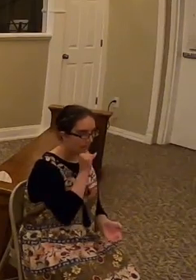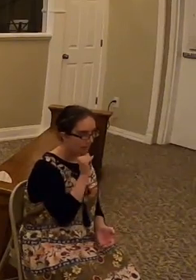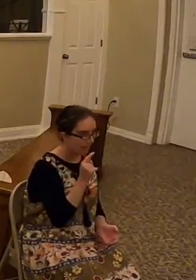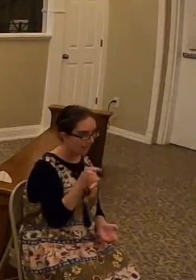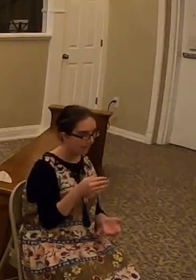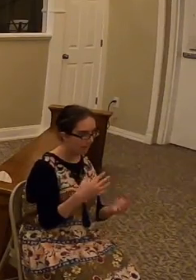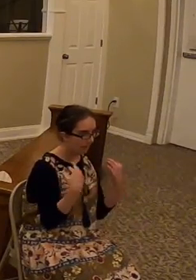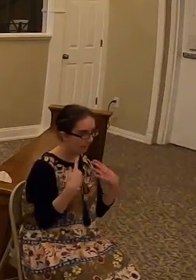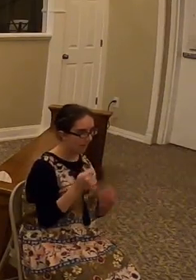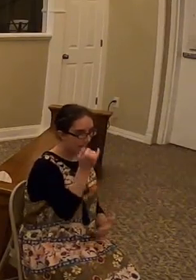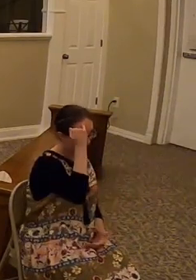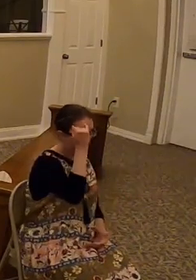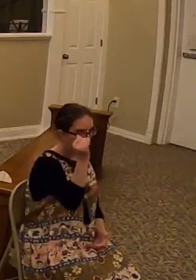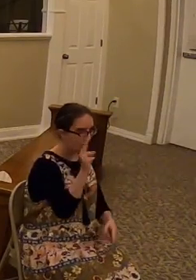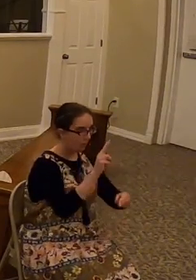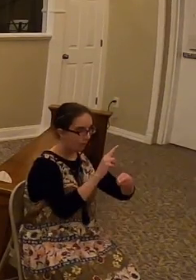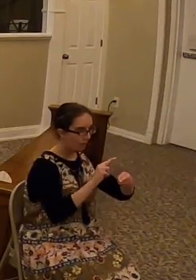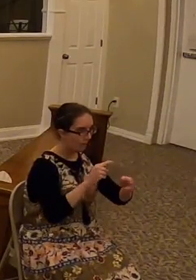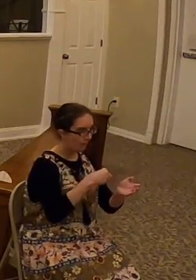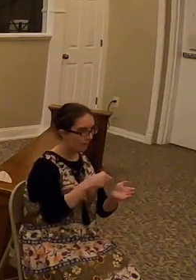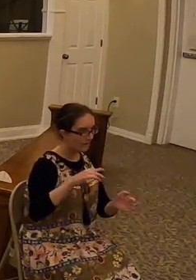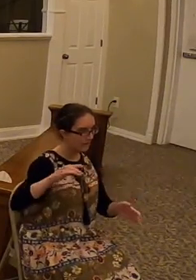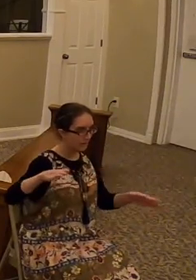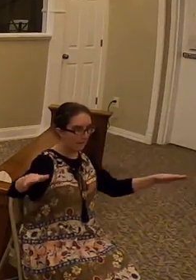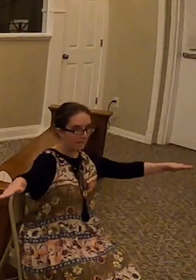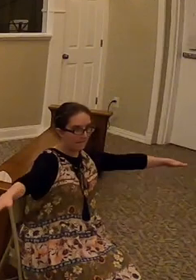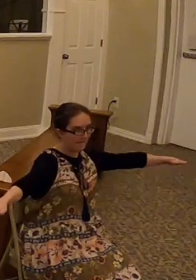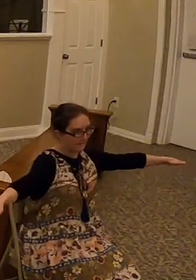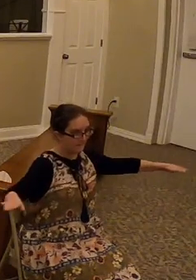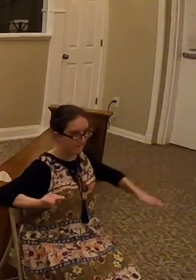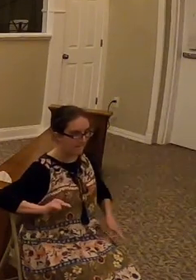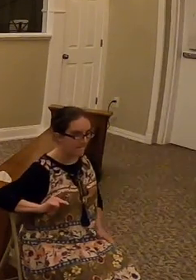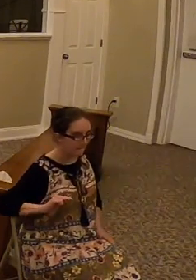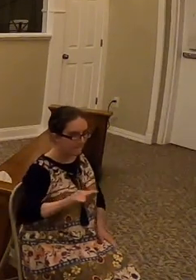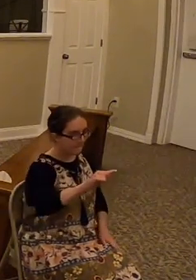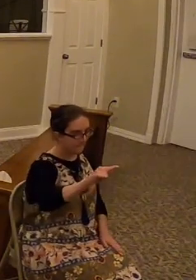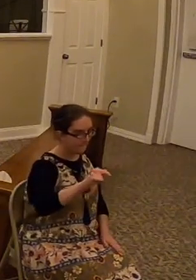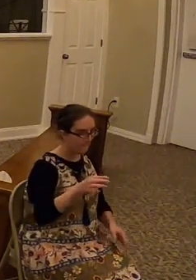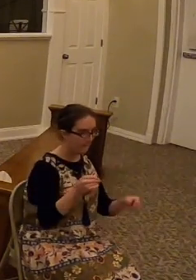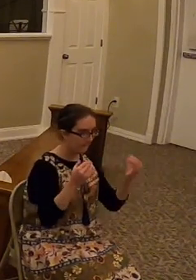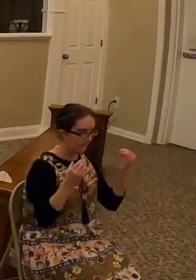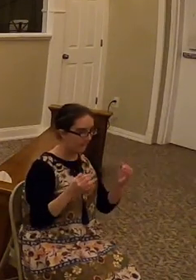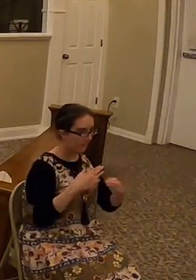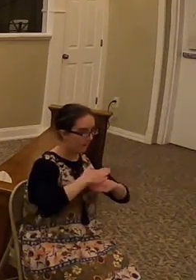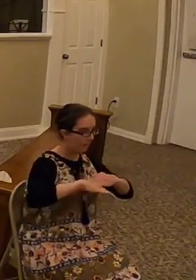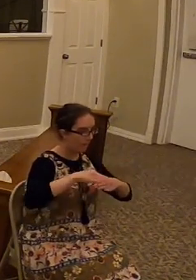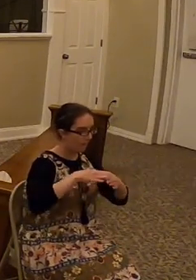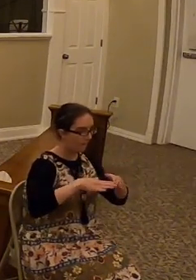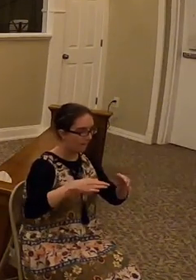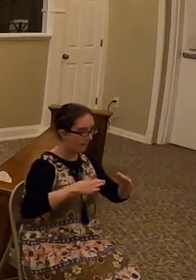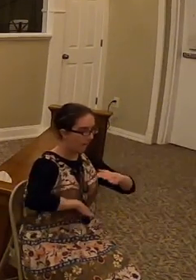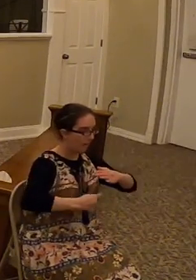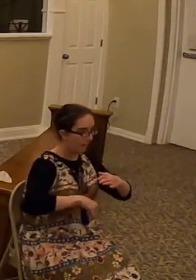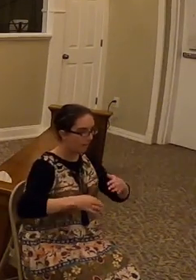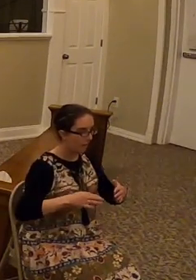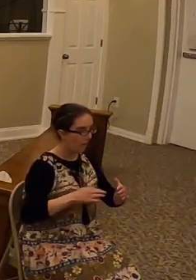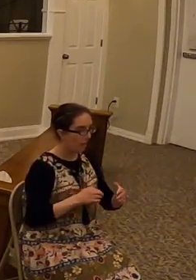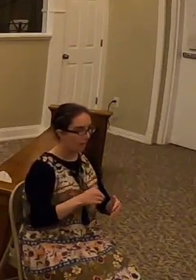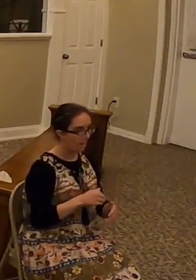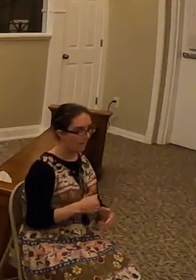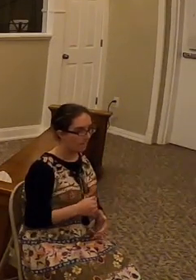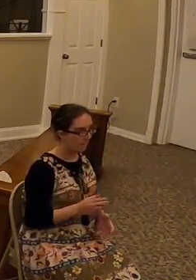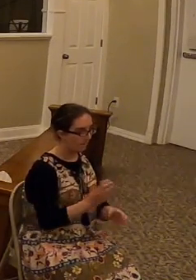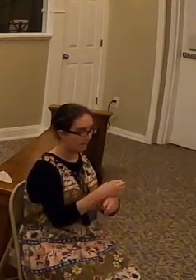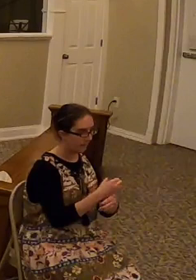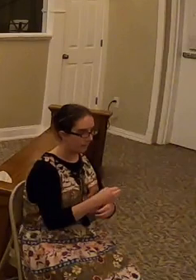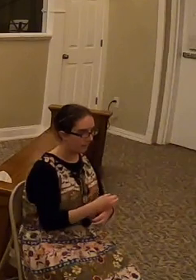where they got the idea to use this for airplanes, I guess. Air passes more quickly over the top of the wings than under the bottom,